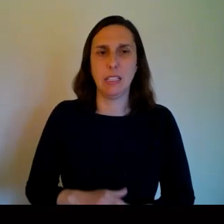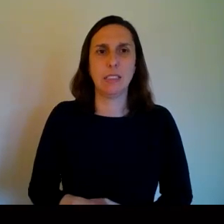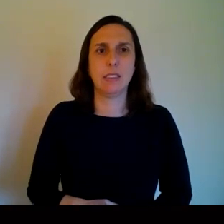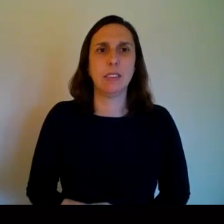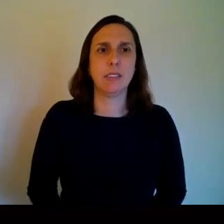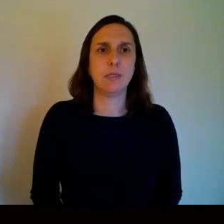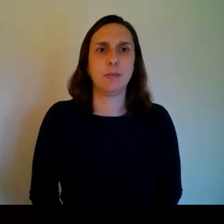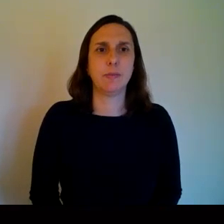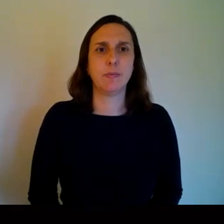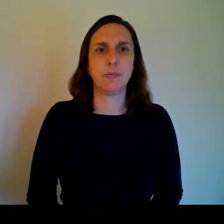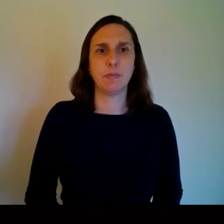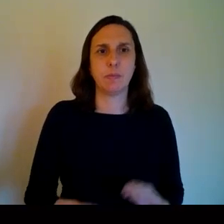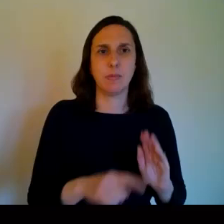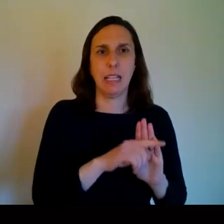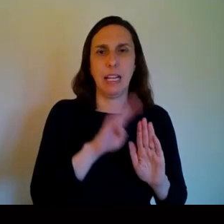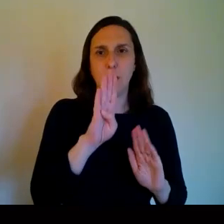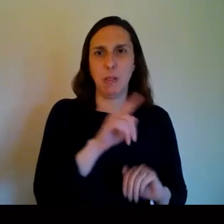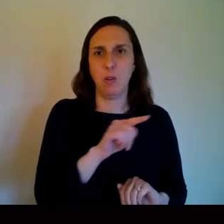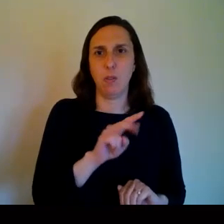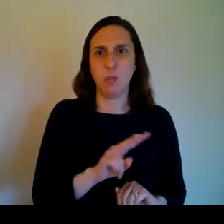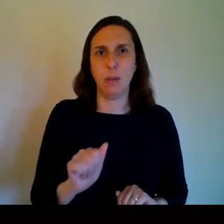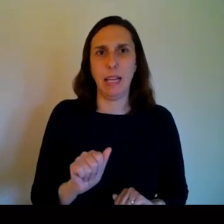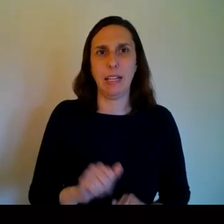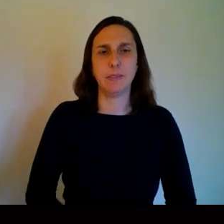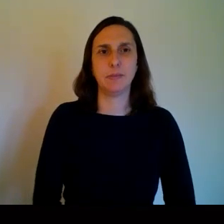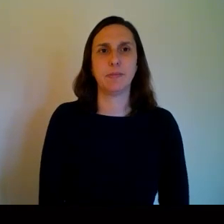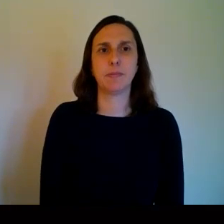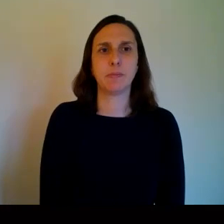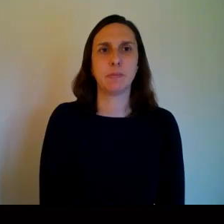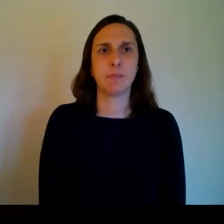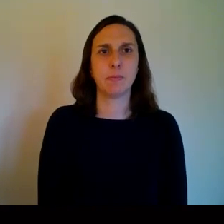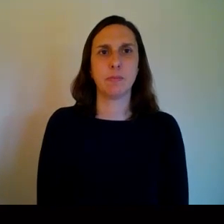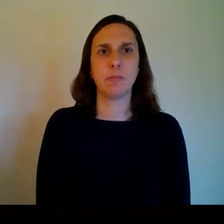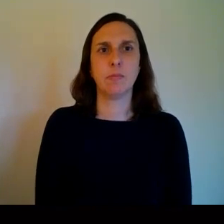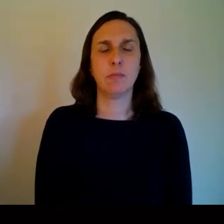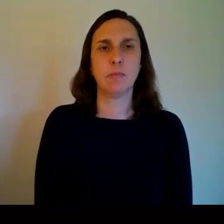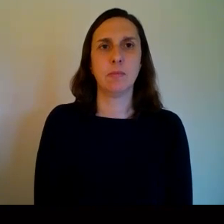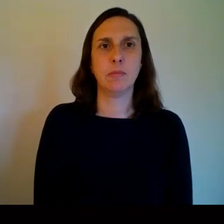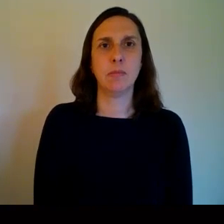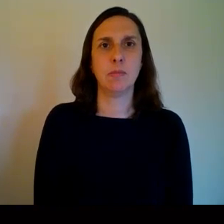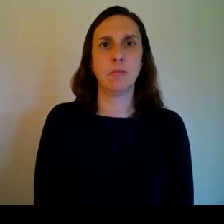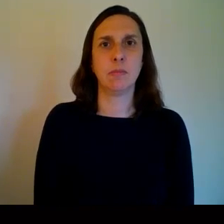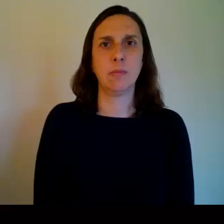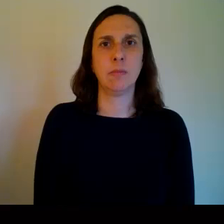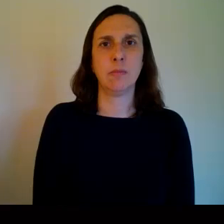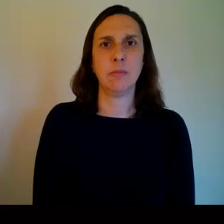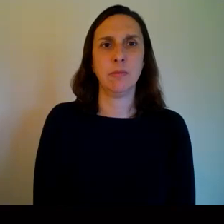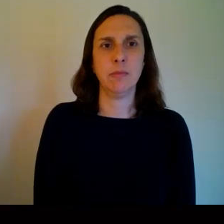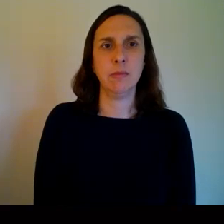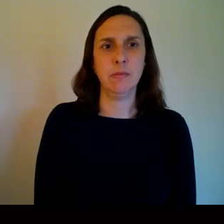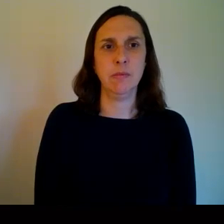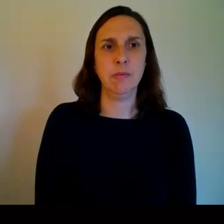2a. And so there's -b over 2a. The y value